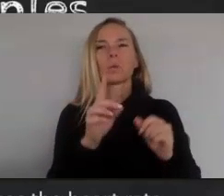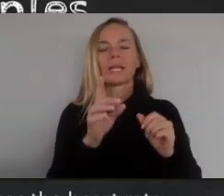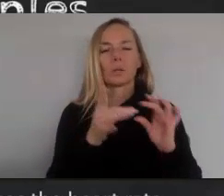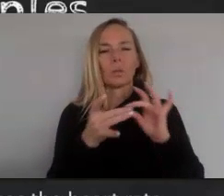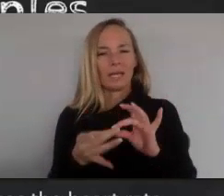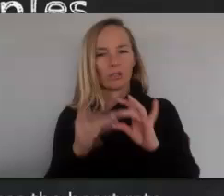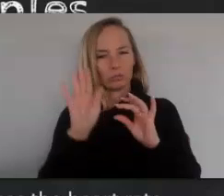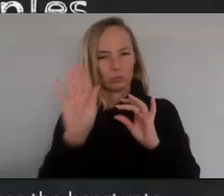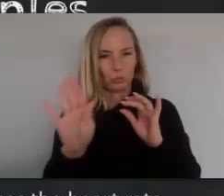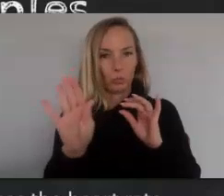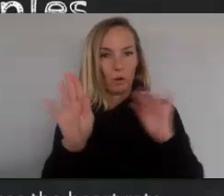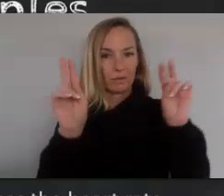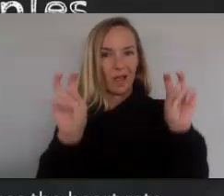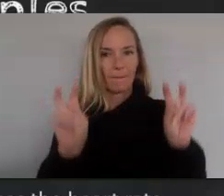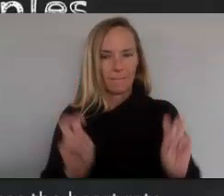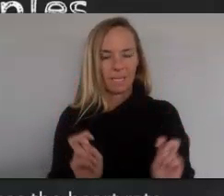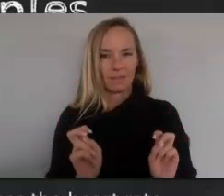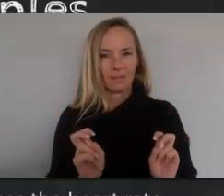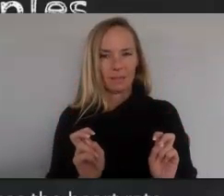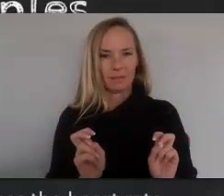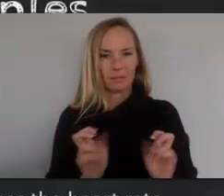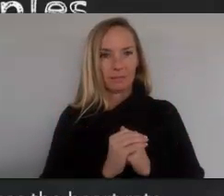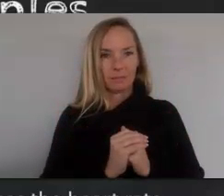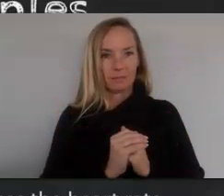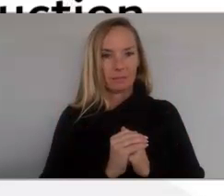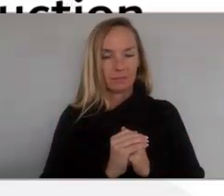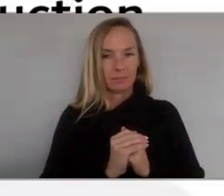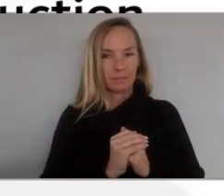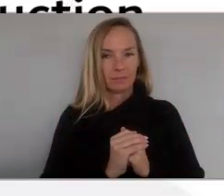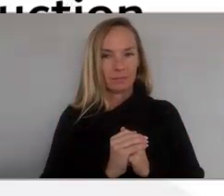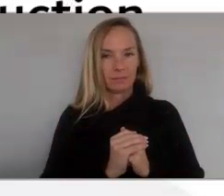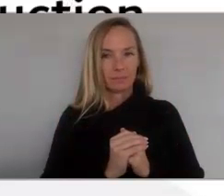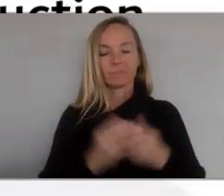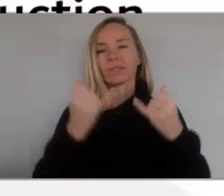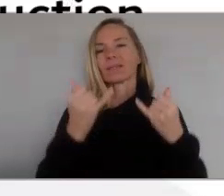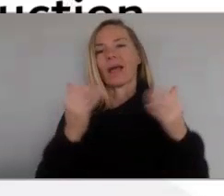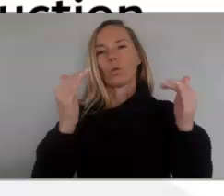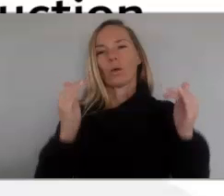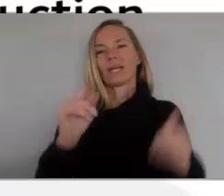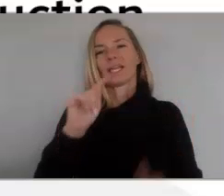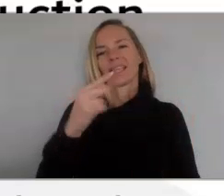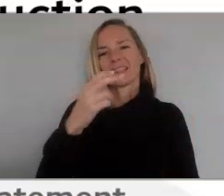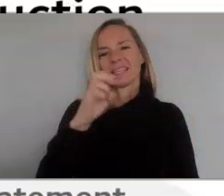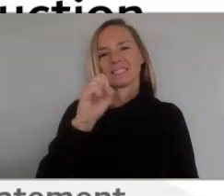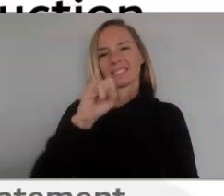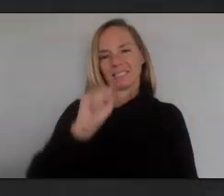to what you're going to say about your topic in your essay. Now let's talk about the thesis statement.